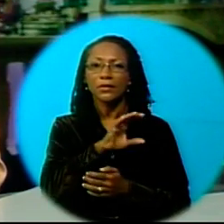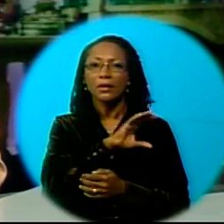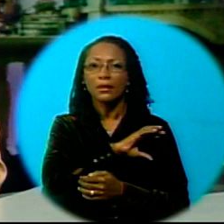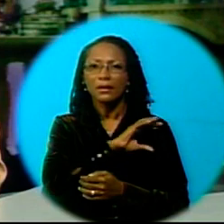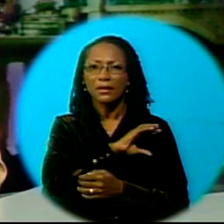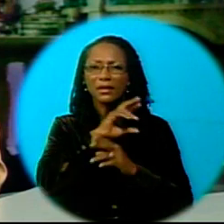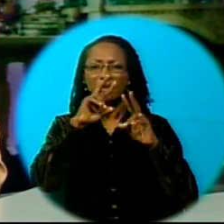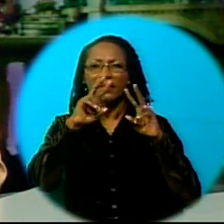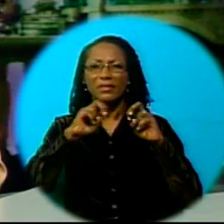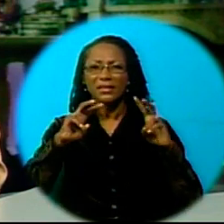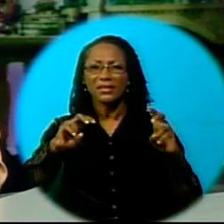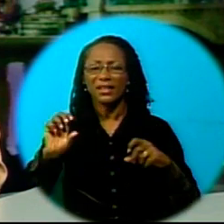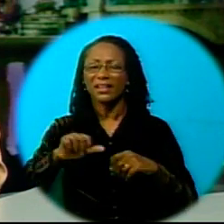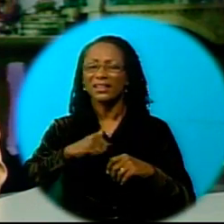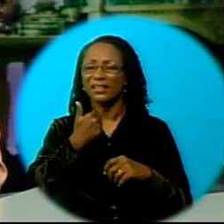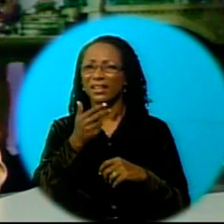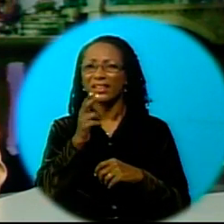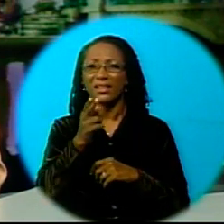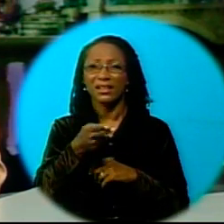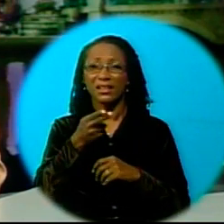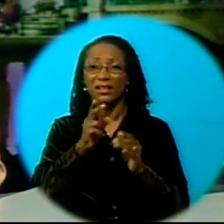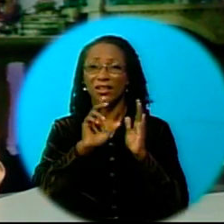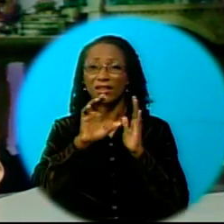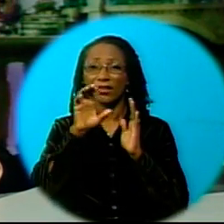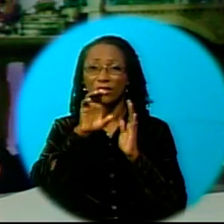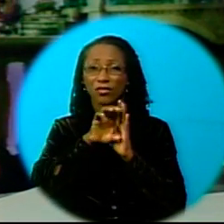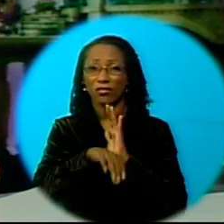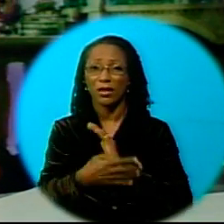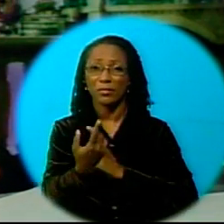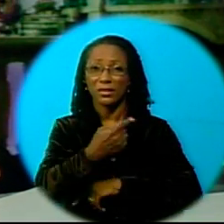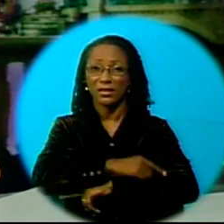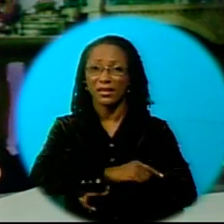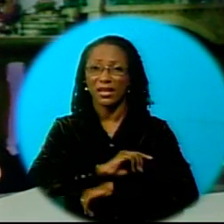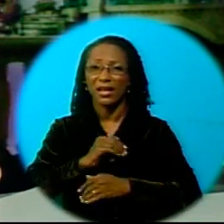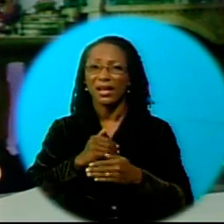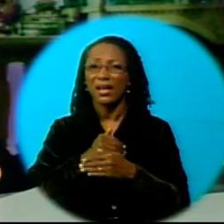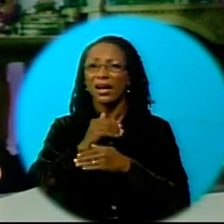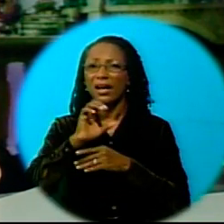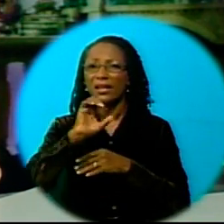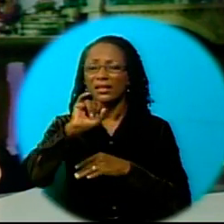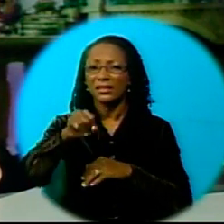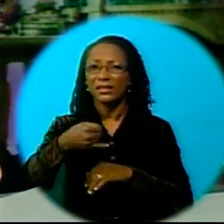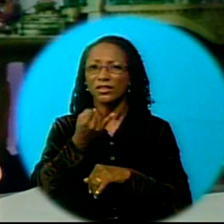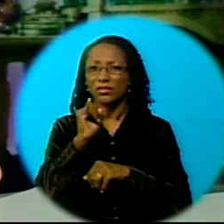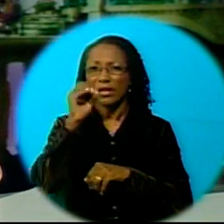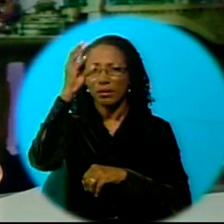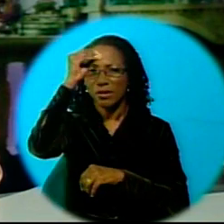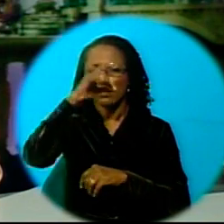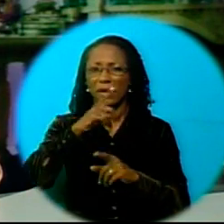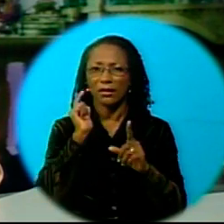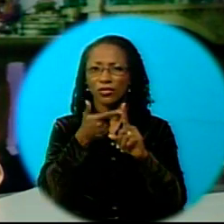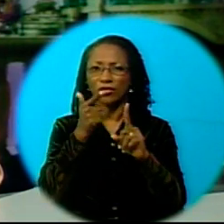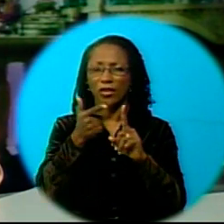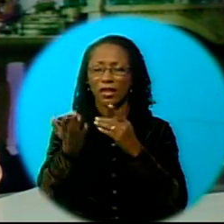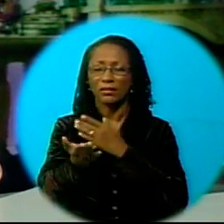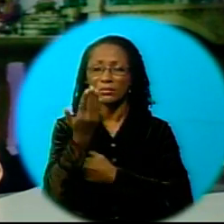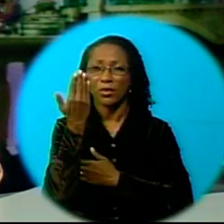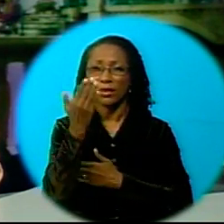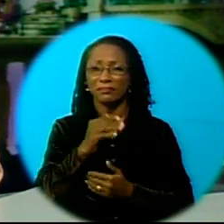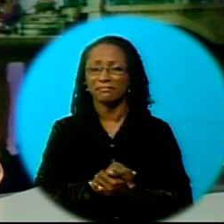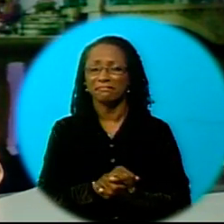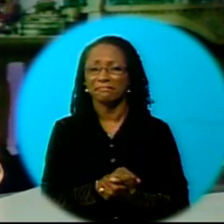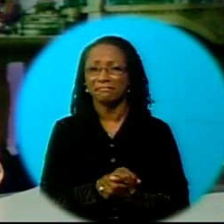Lawmen are investigating yet another gun crime tonight, this following the shooting of a St. James man this morning. Ryan Broom